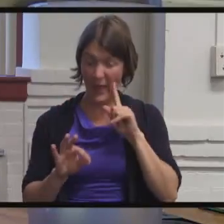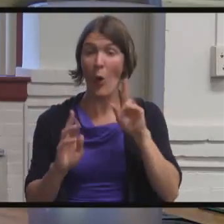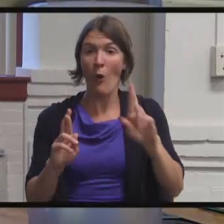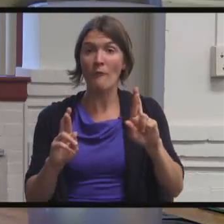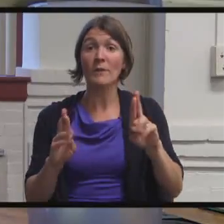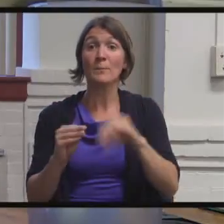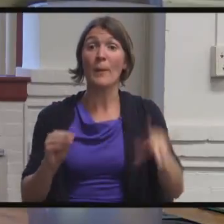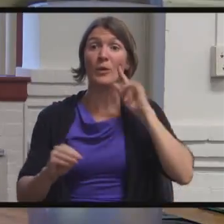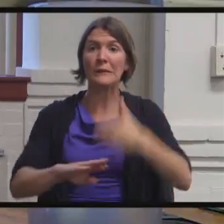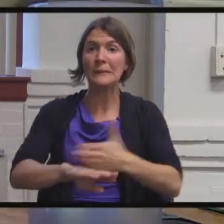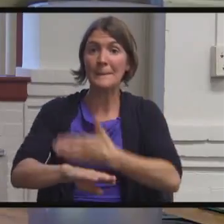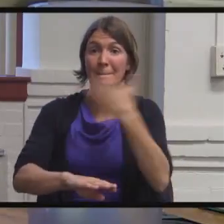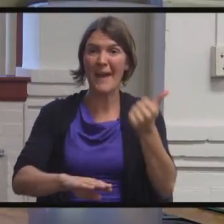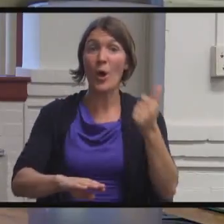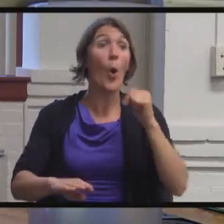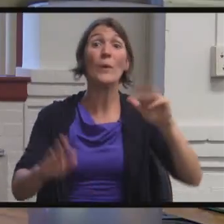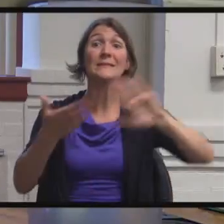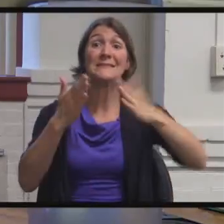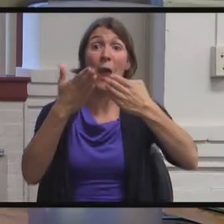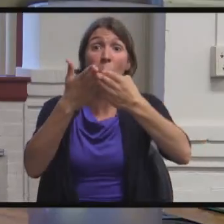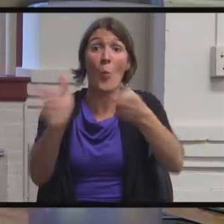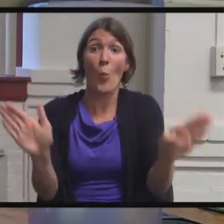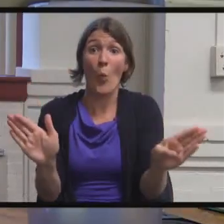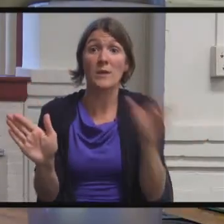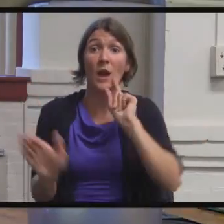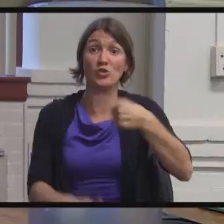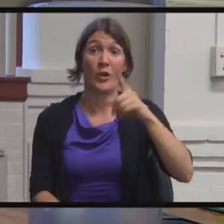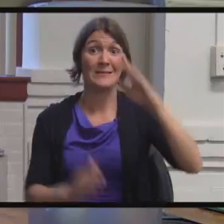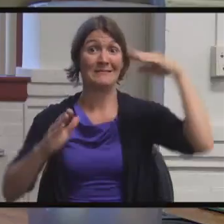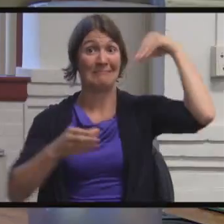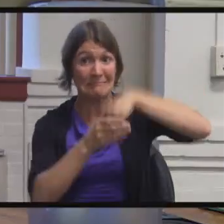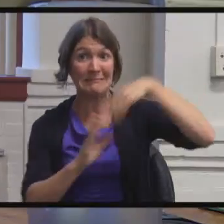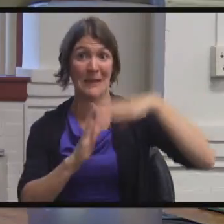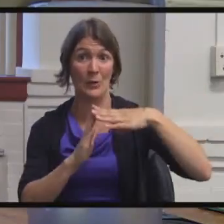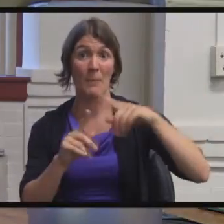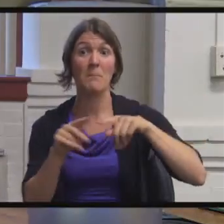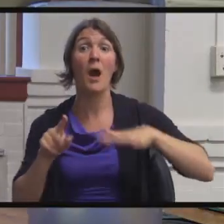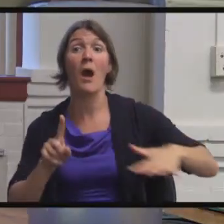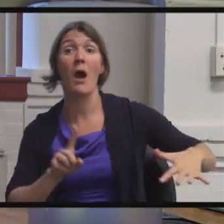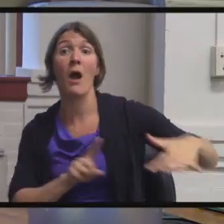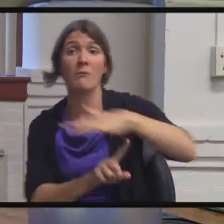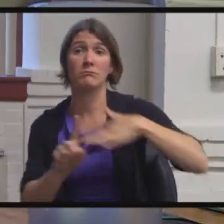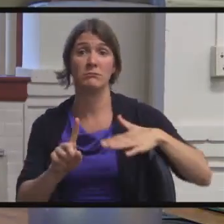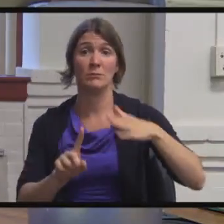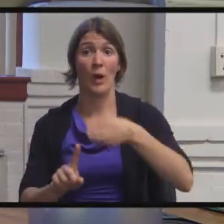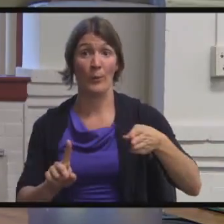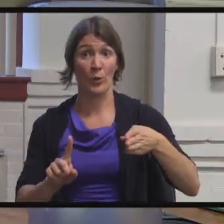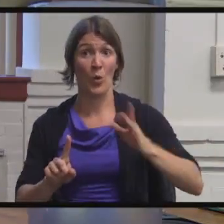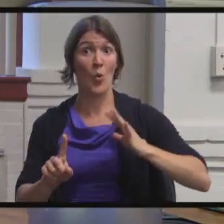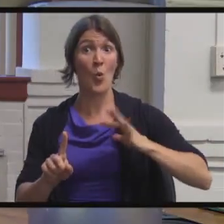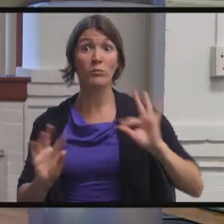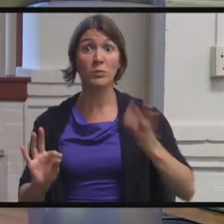of properties. It's townwide. Townwide, yeah. Townwide, downtown, and all over the rest of the town of Brattleboro. You look like that's Happy really